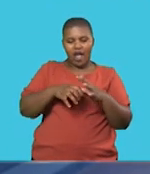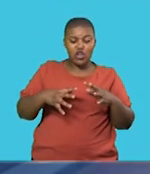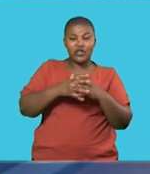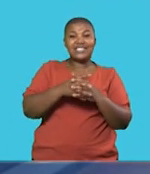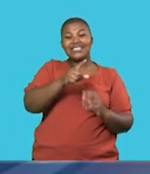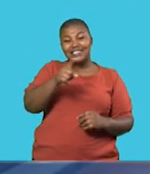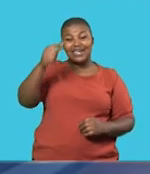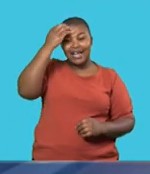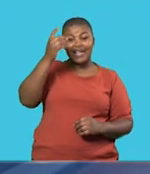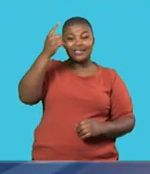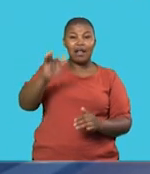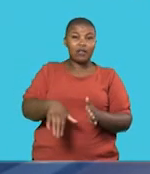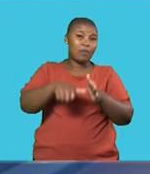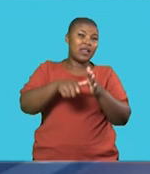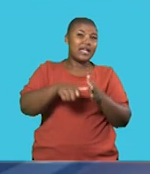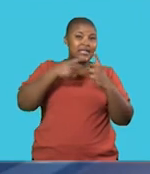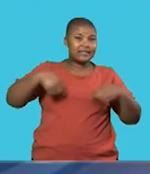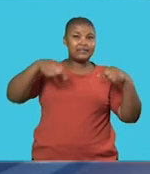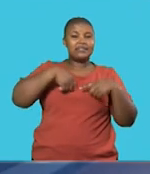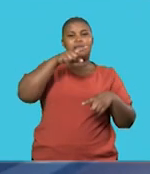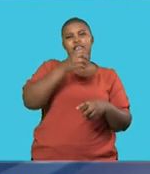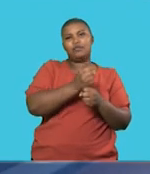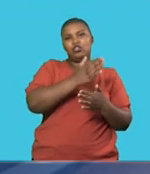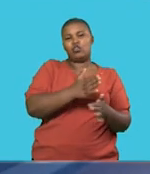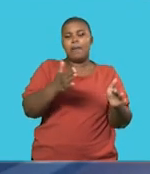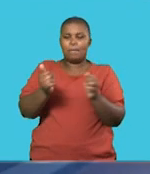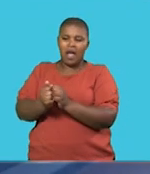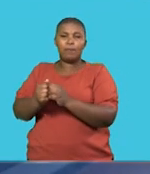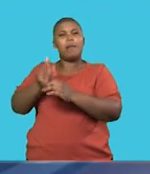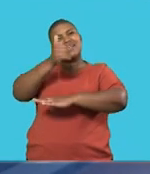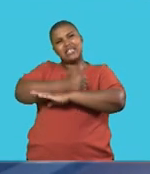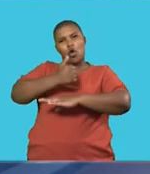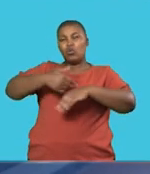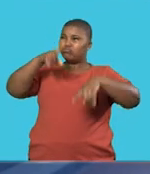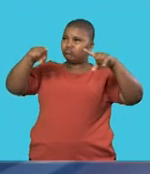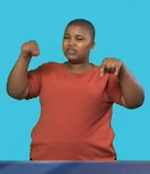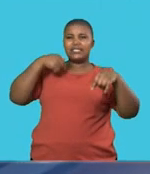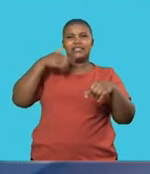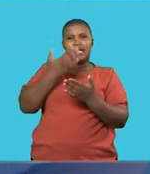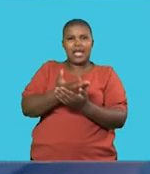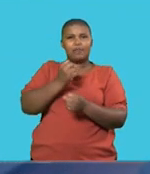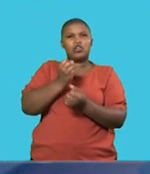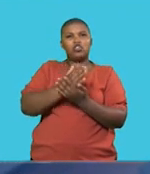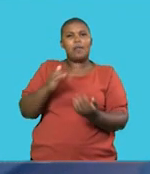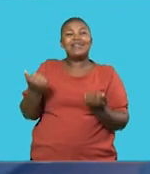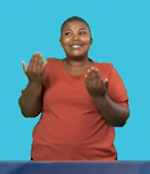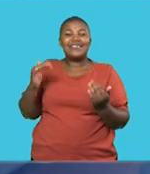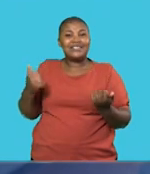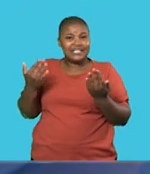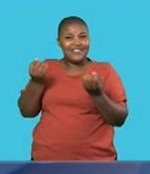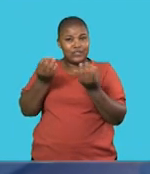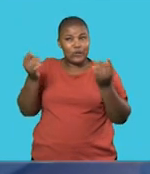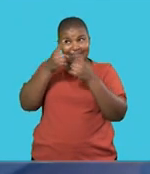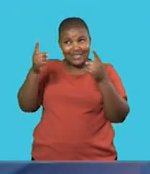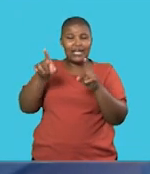ukuthi kubalulekile ukuthi sipartnere nama stakeholders ukuze sikwazi ukuthi sidelive some of our service deliveries